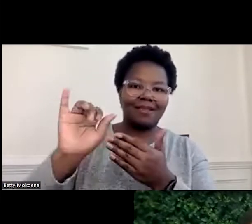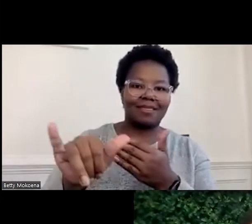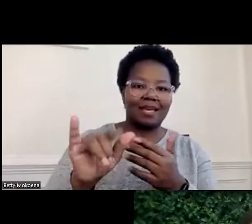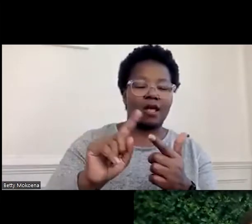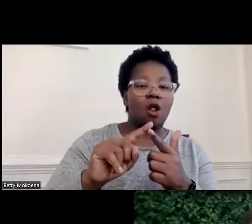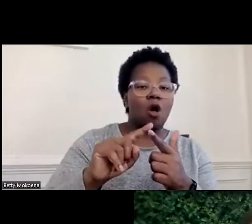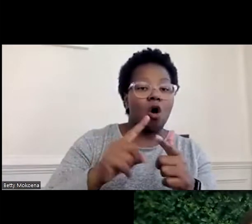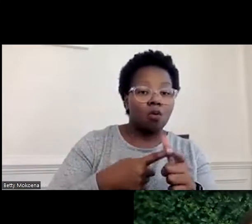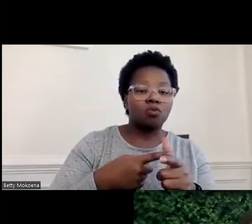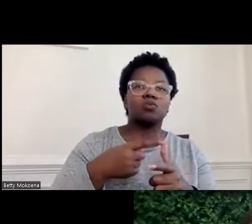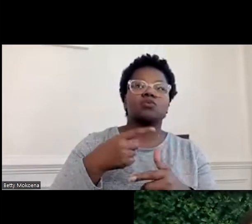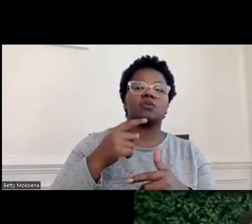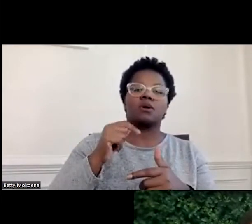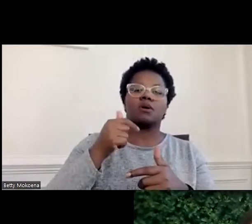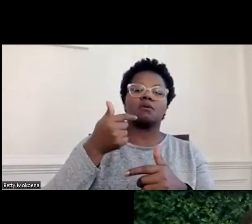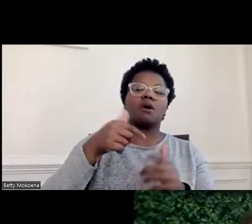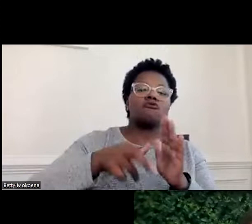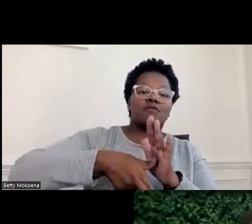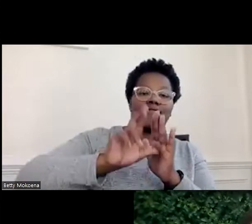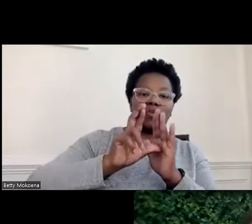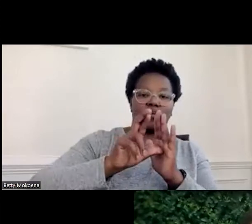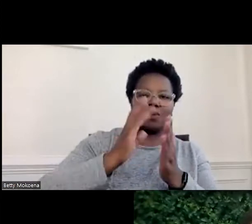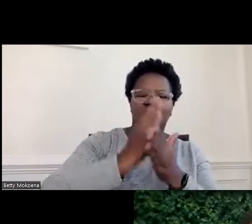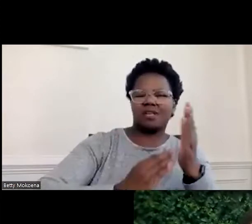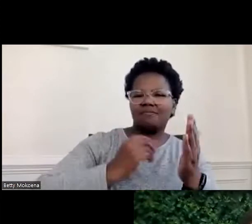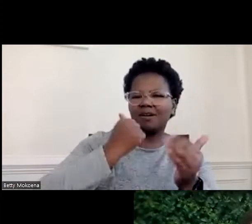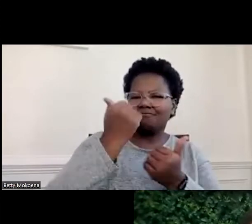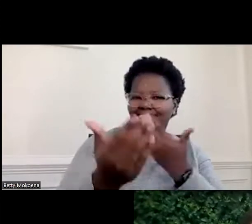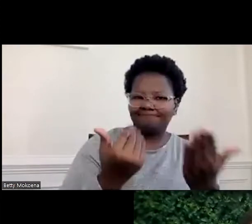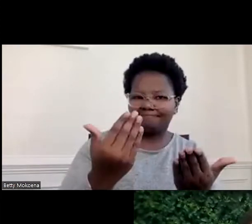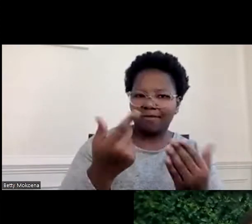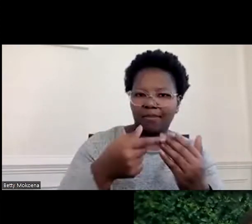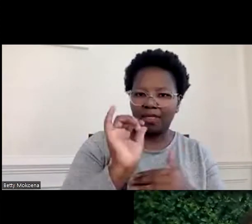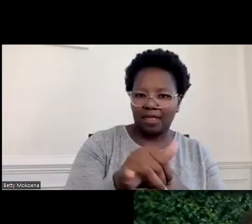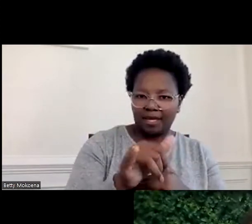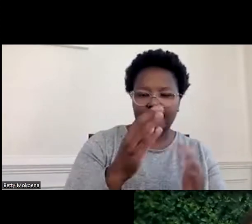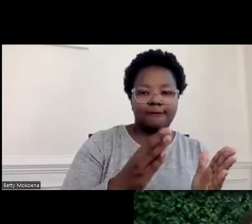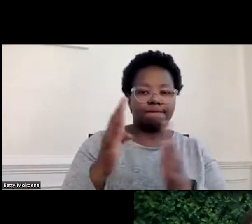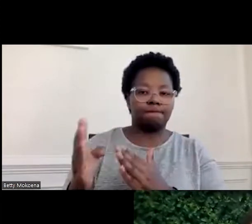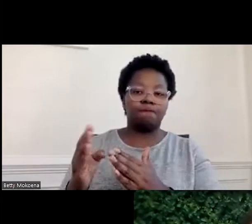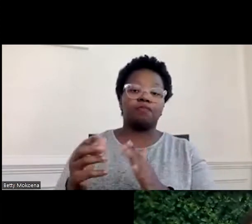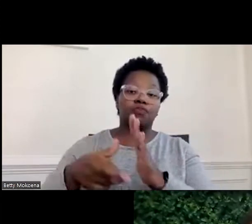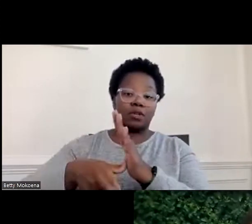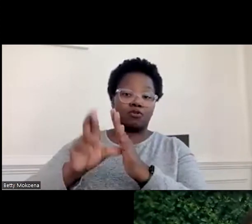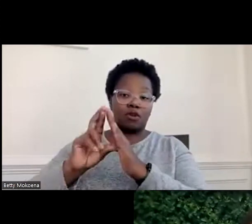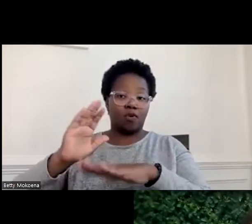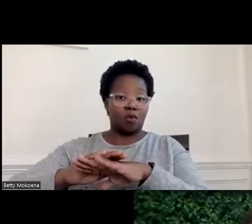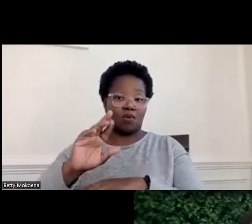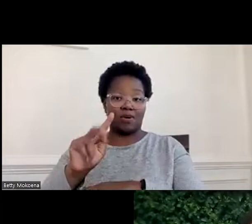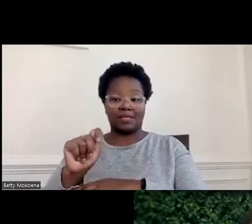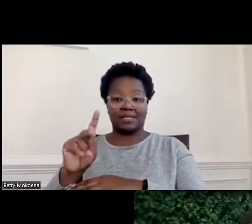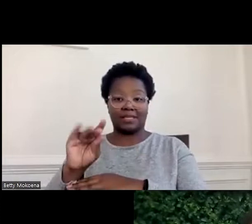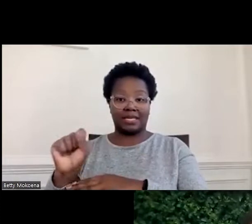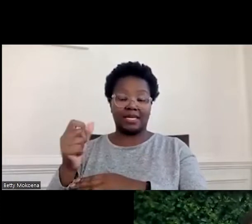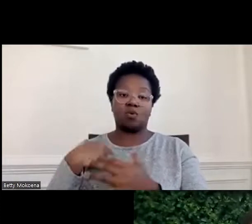went into it. As far as kind of doing a review of tailored day, we do want to work with you